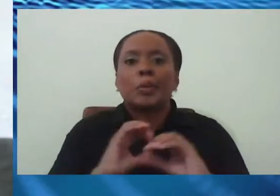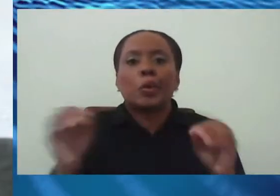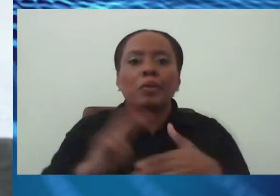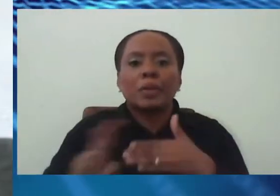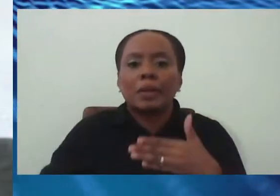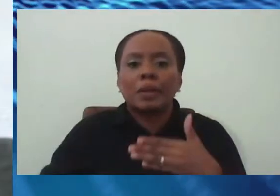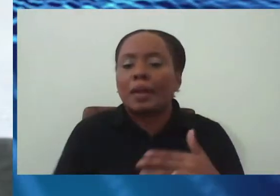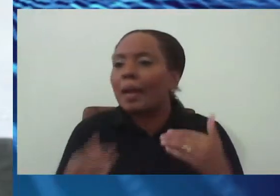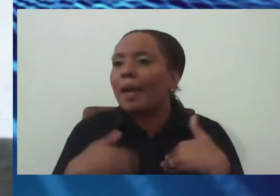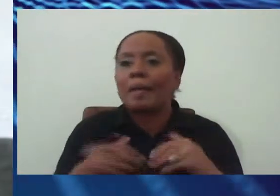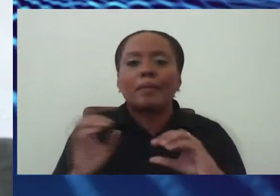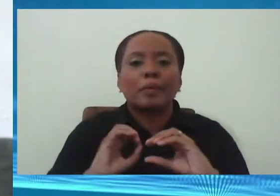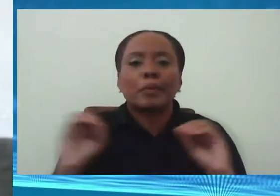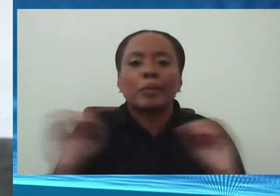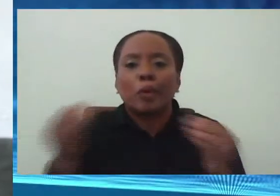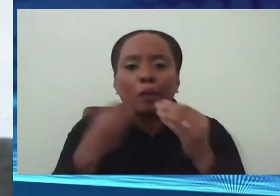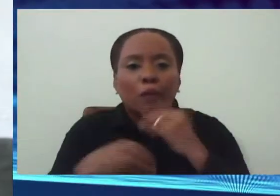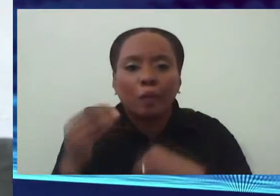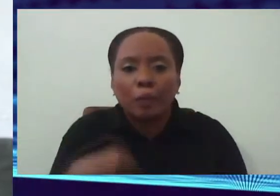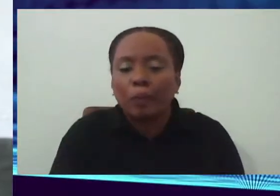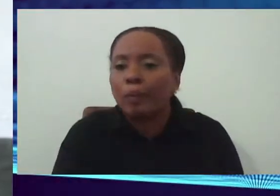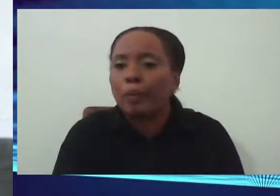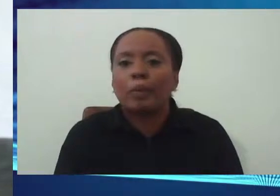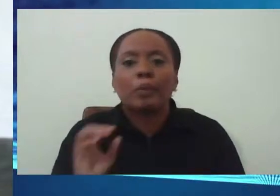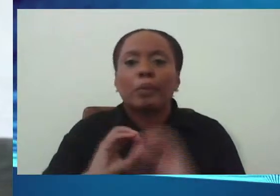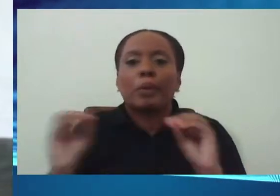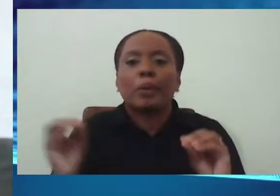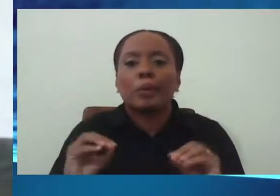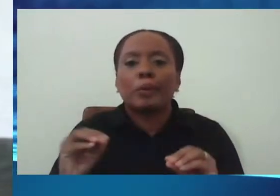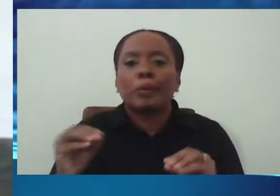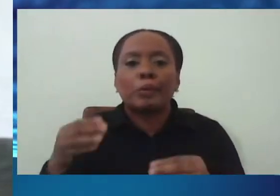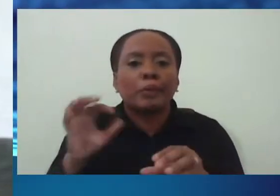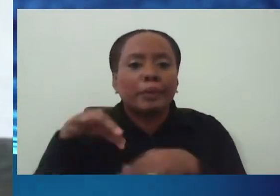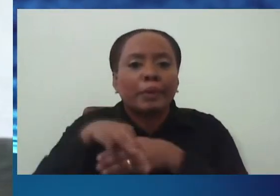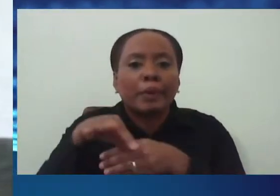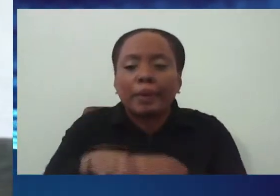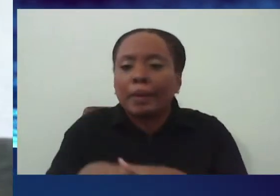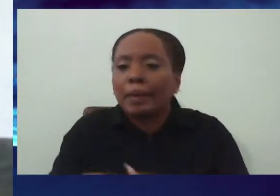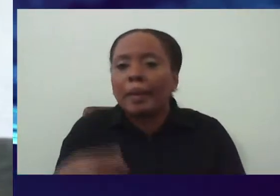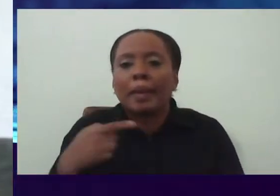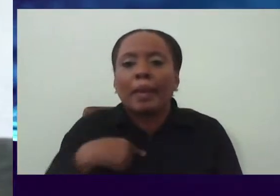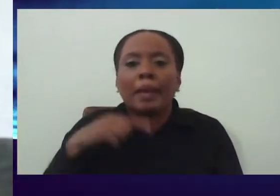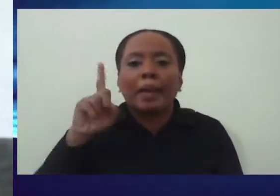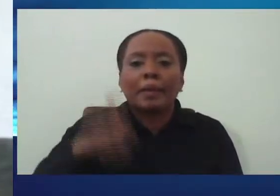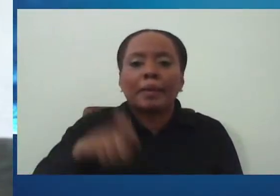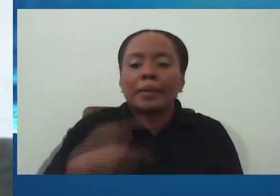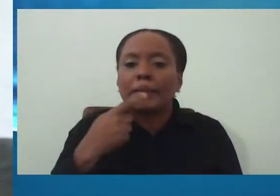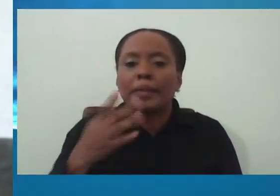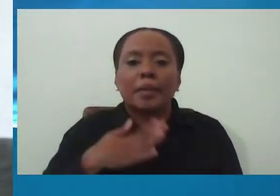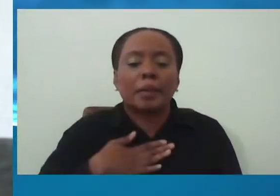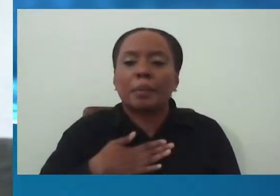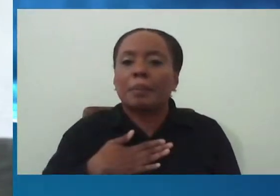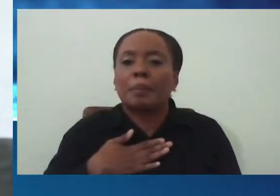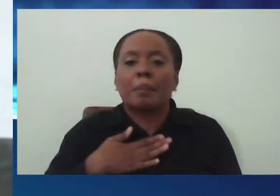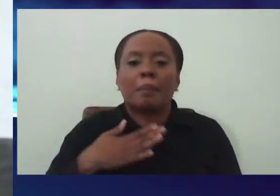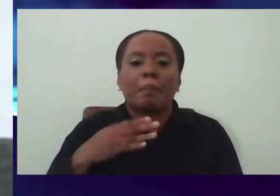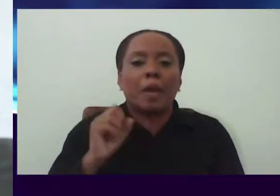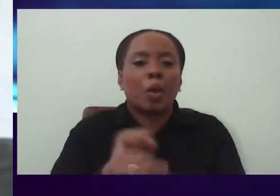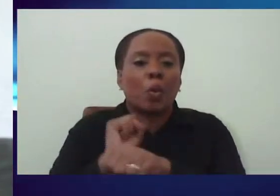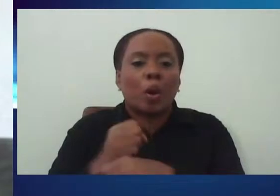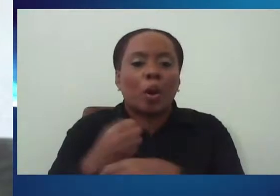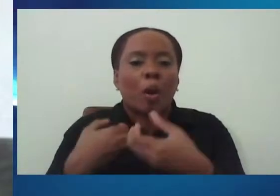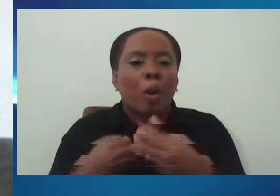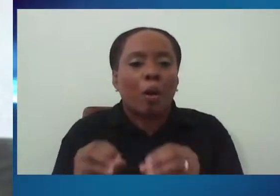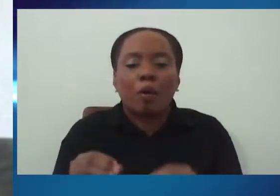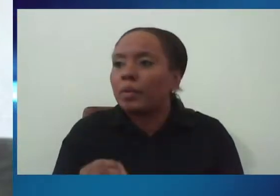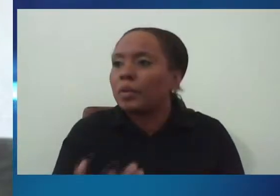tea. What should I do? I also need to tell my workplace something, because